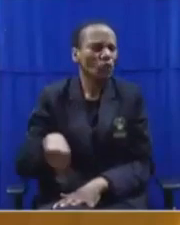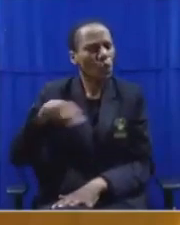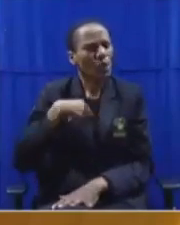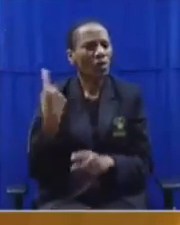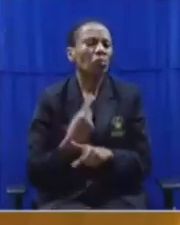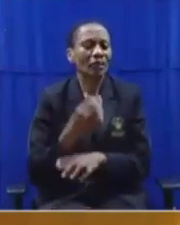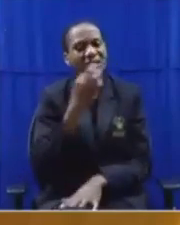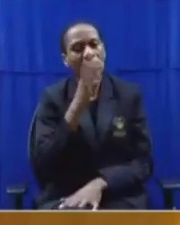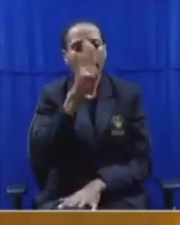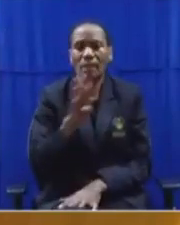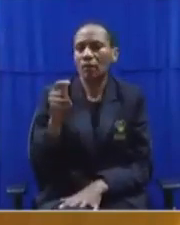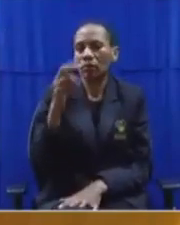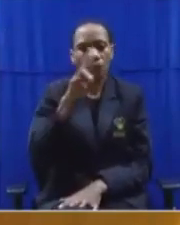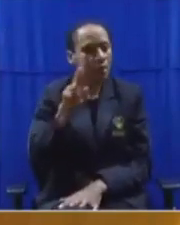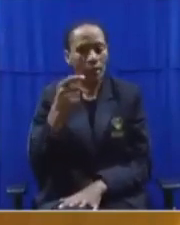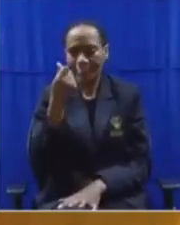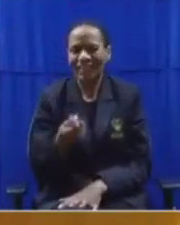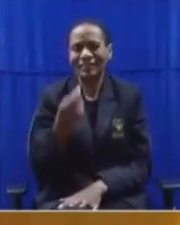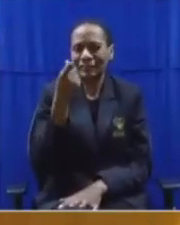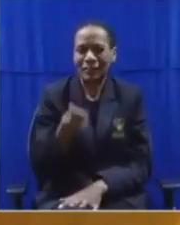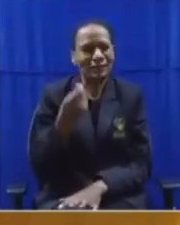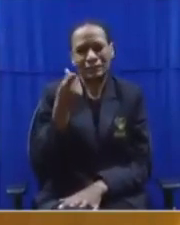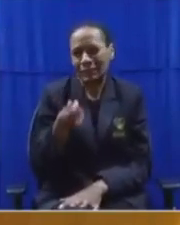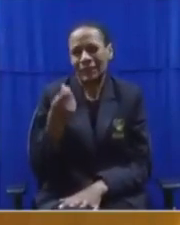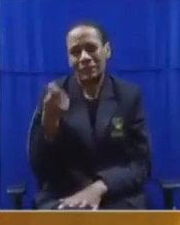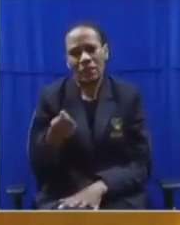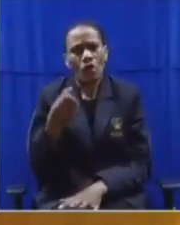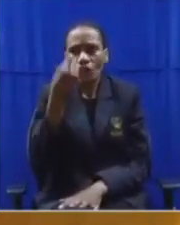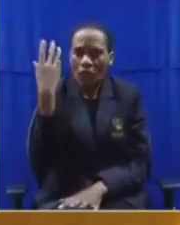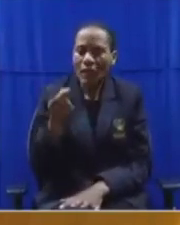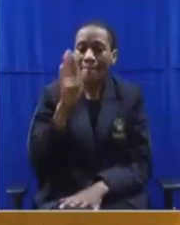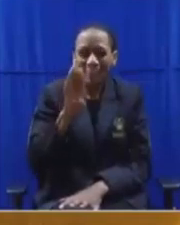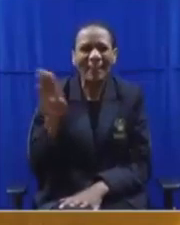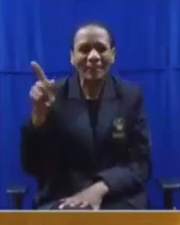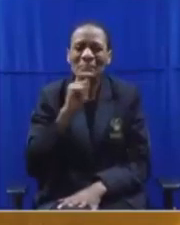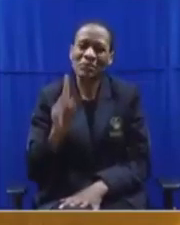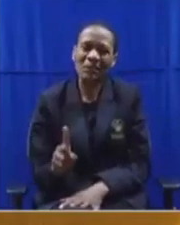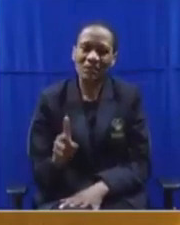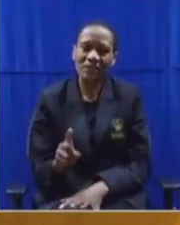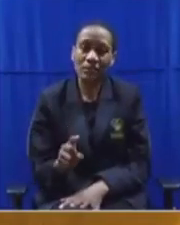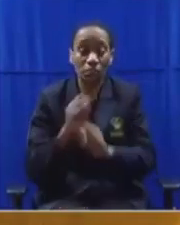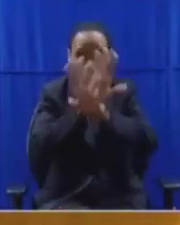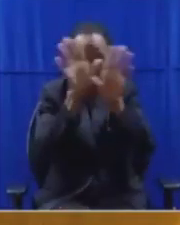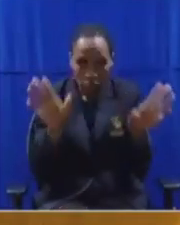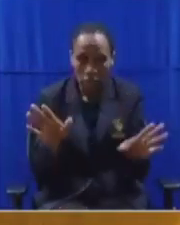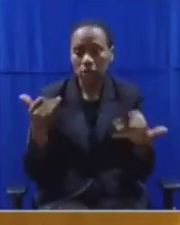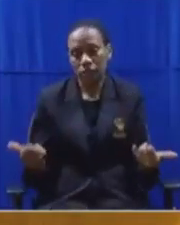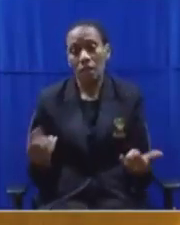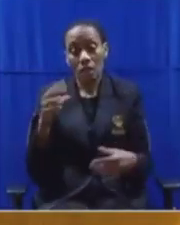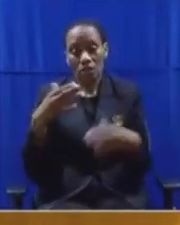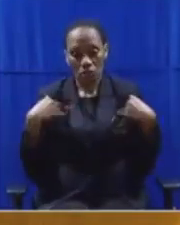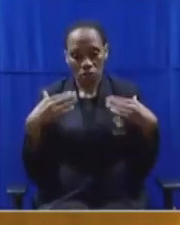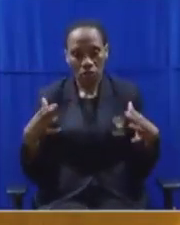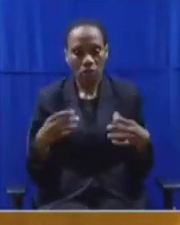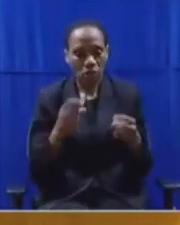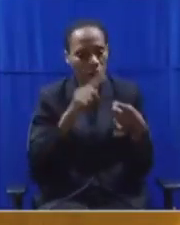talking about billions that we forget the concept of how much a billion is. Well, to put it in context, if you started